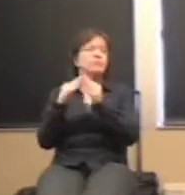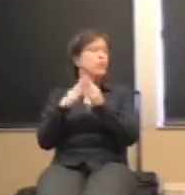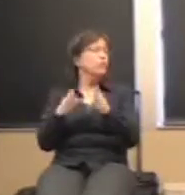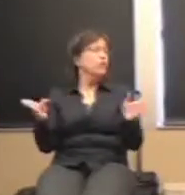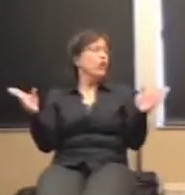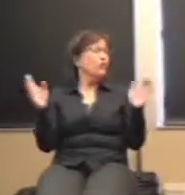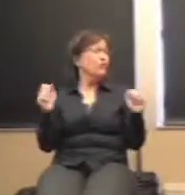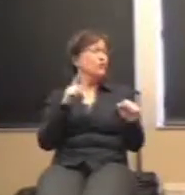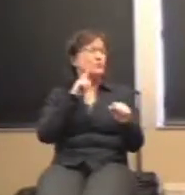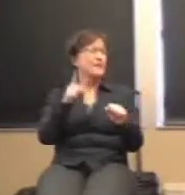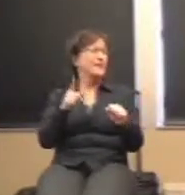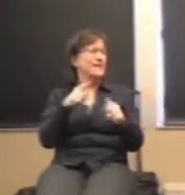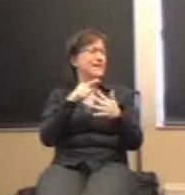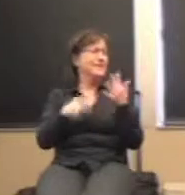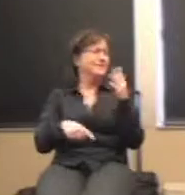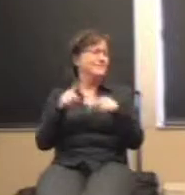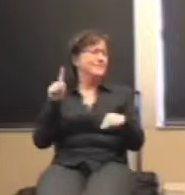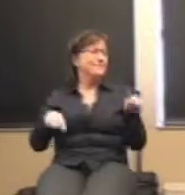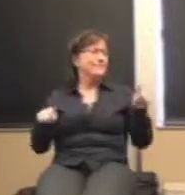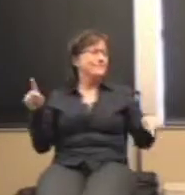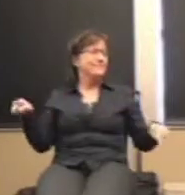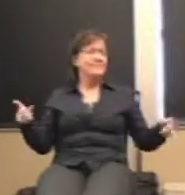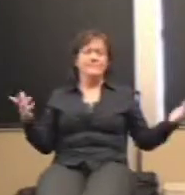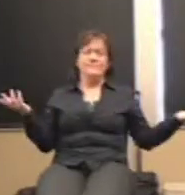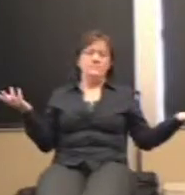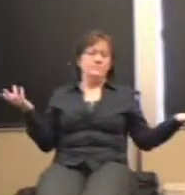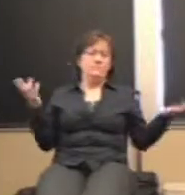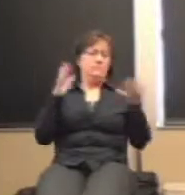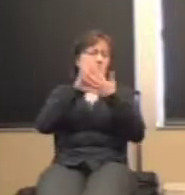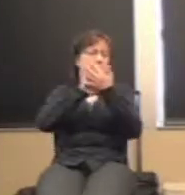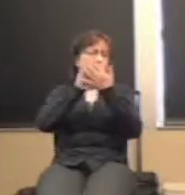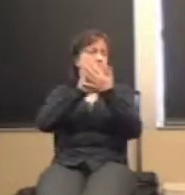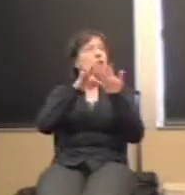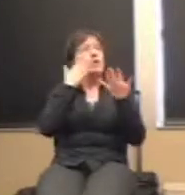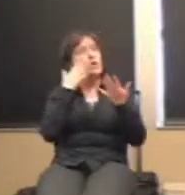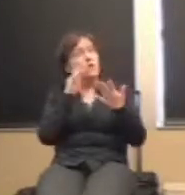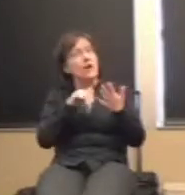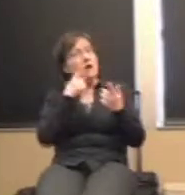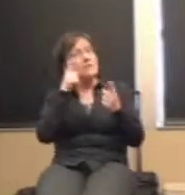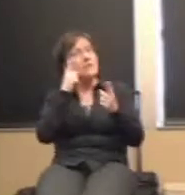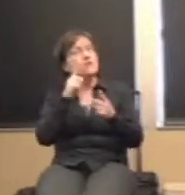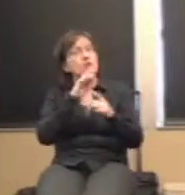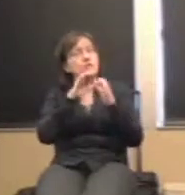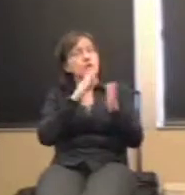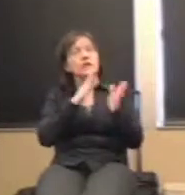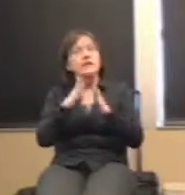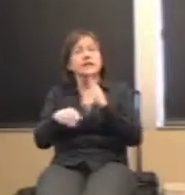be? We know that it's effective for communication. We know that it can supplement